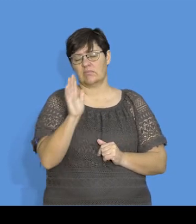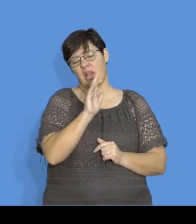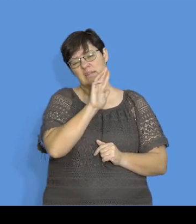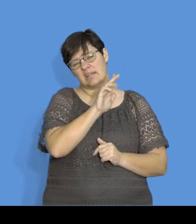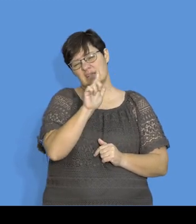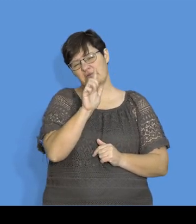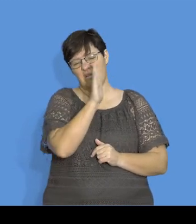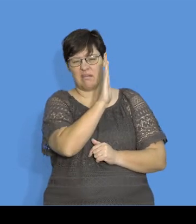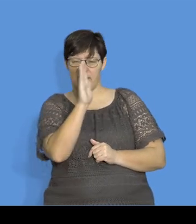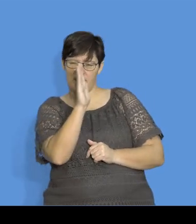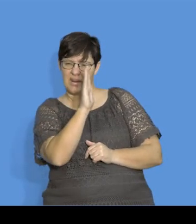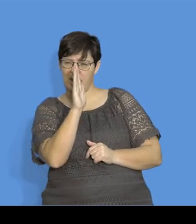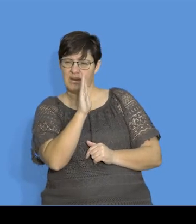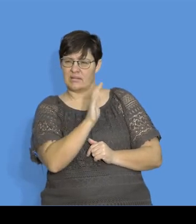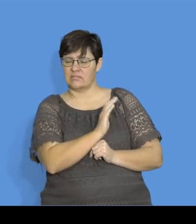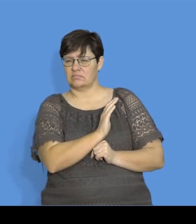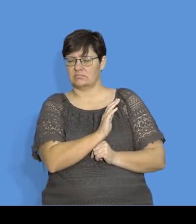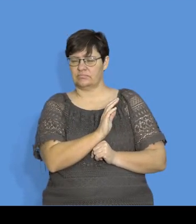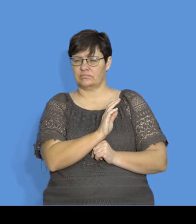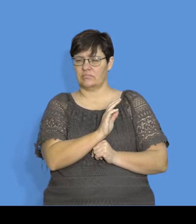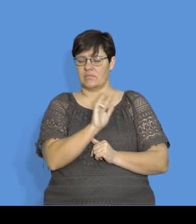is between